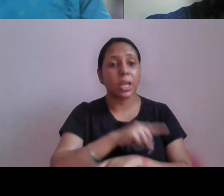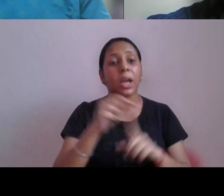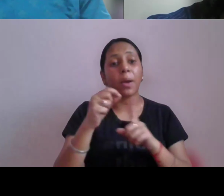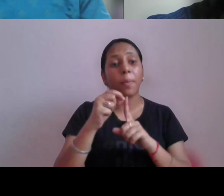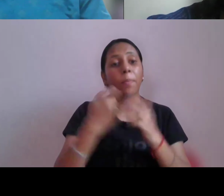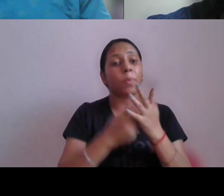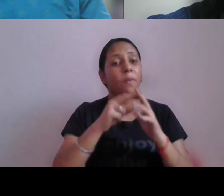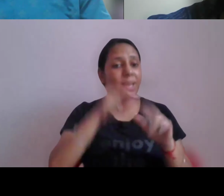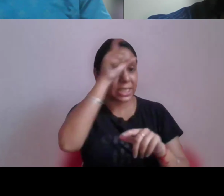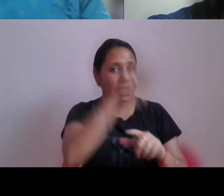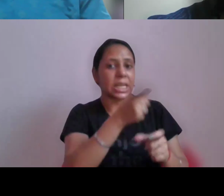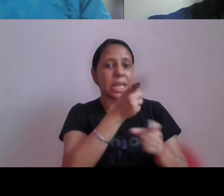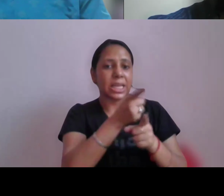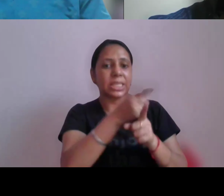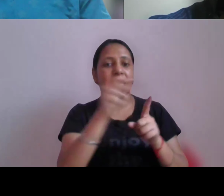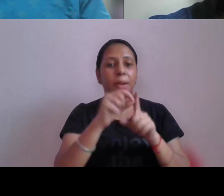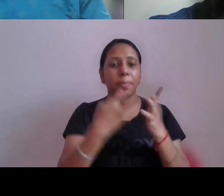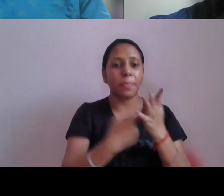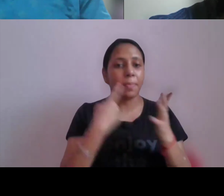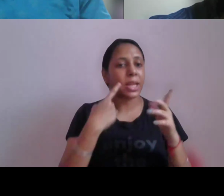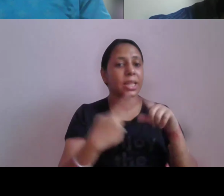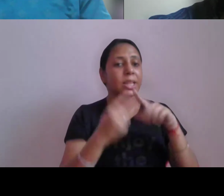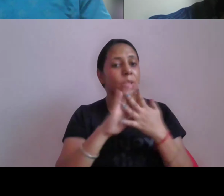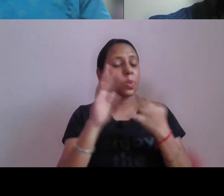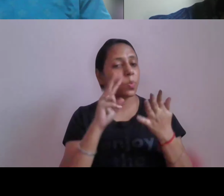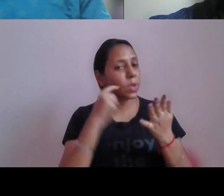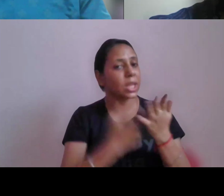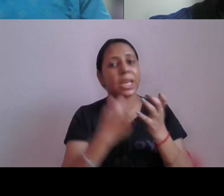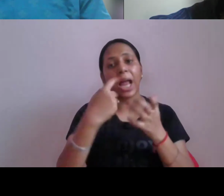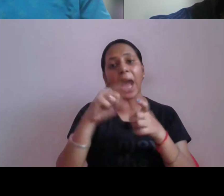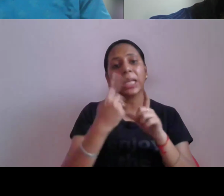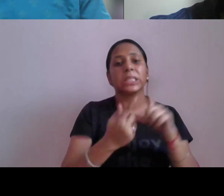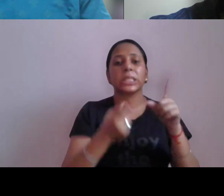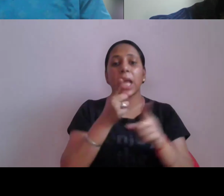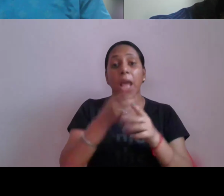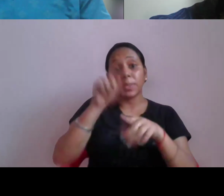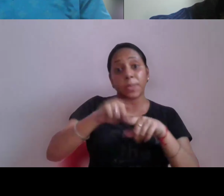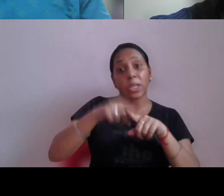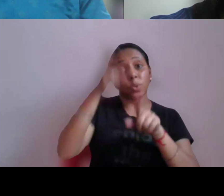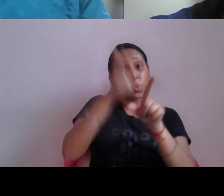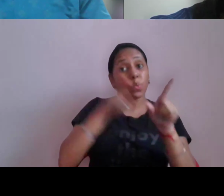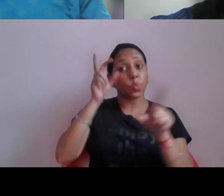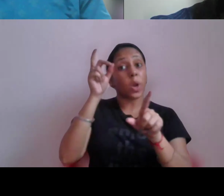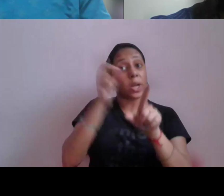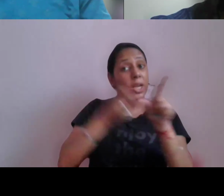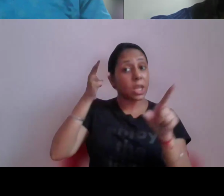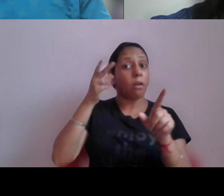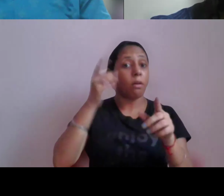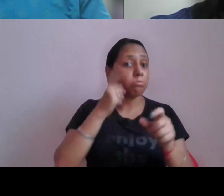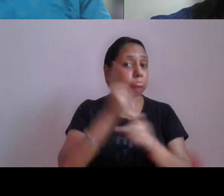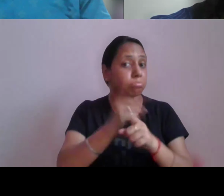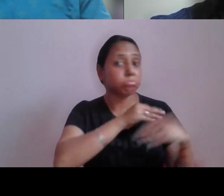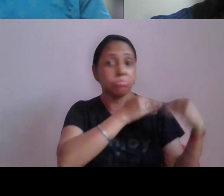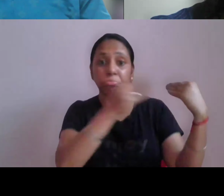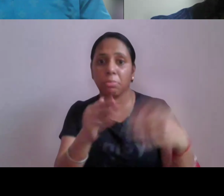Prithvirajsingh Thakur. Prithviraj is an experienced English teacher with 2 decades of teaching under his belt. With a doctorate